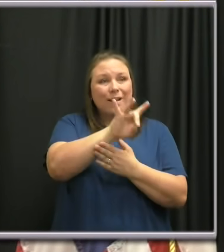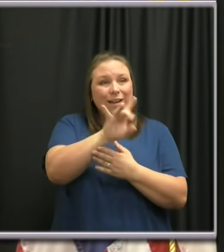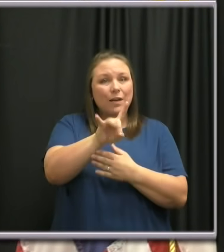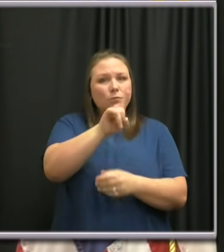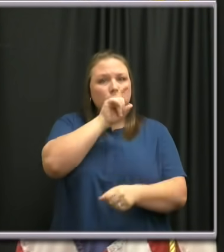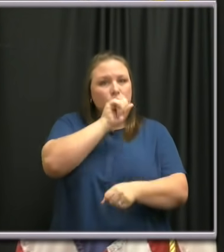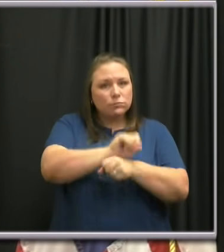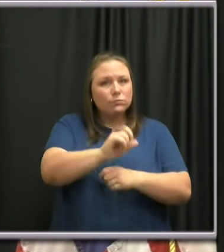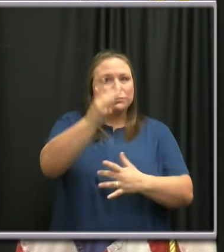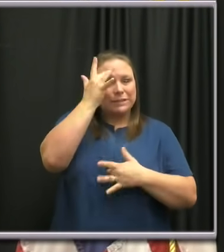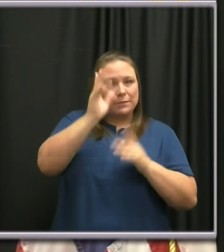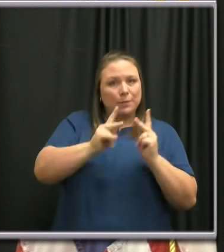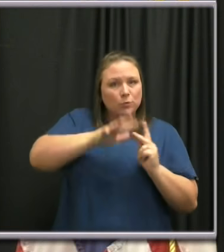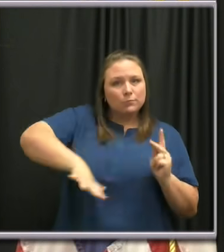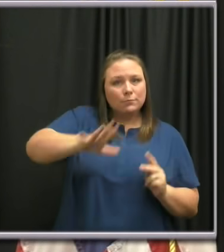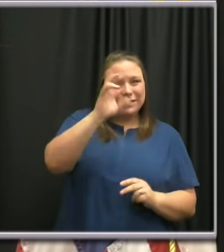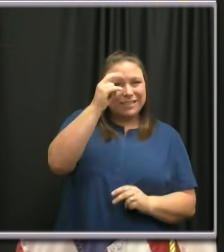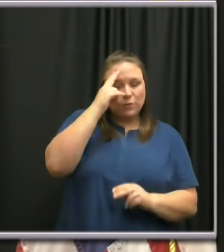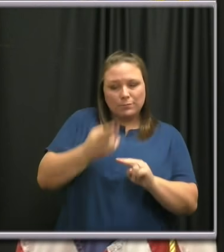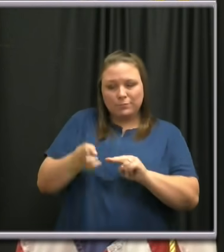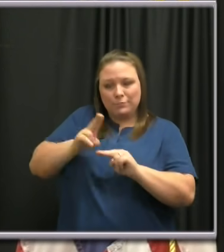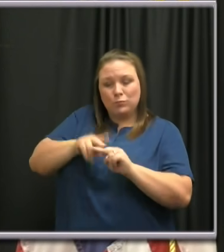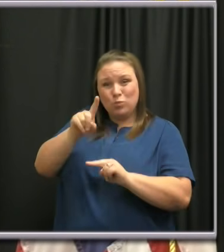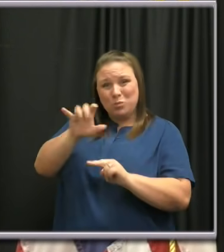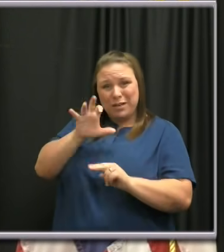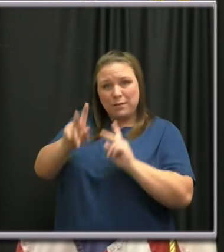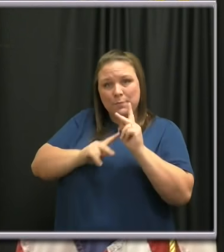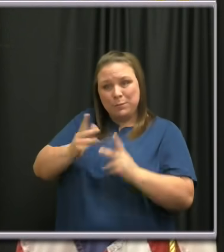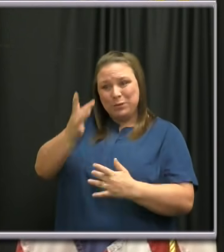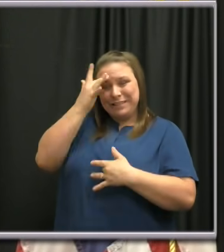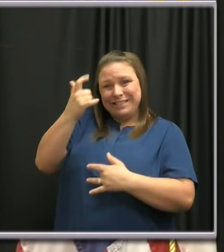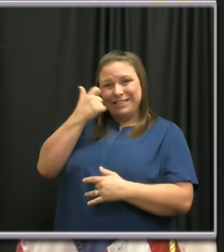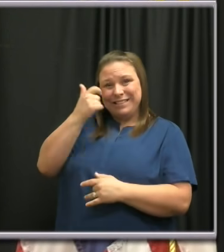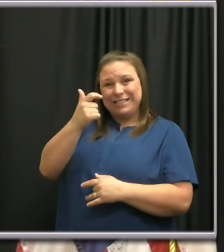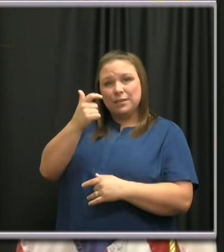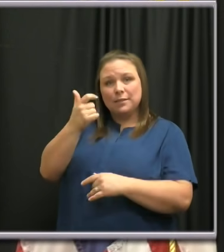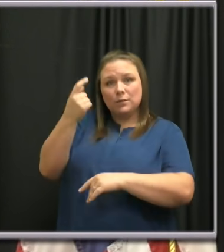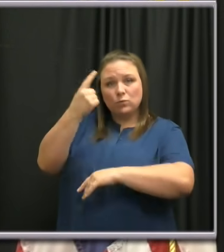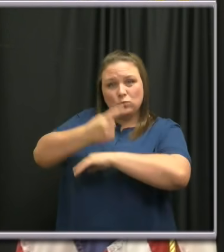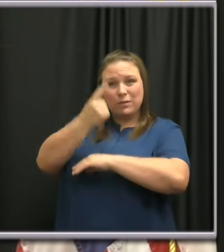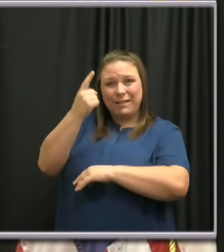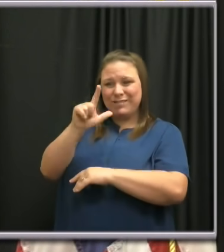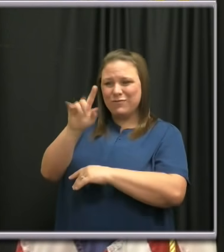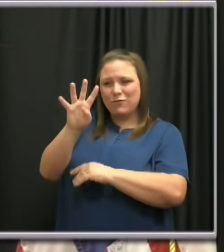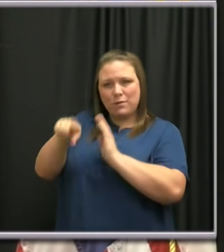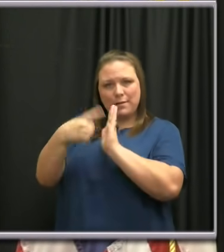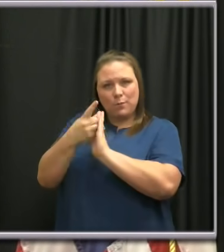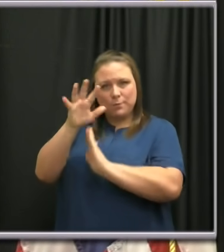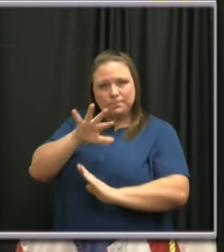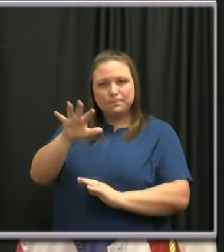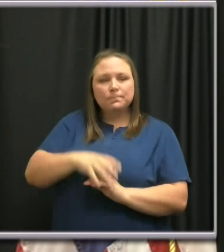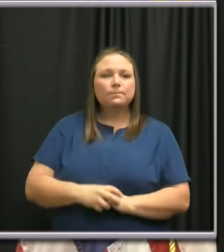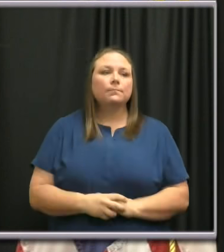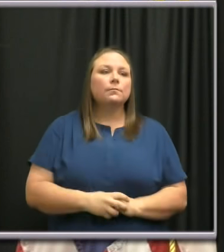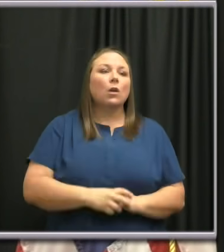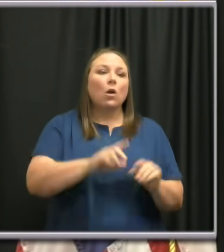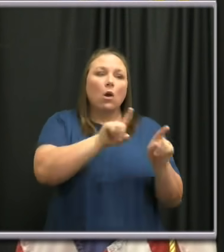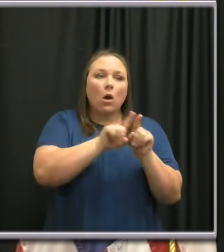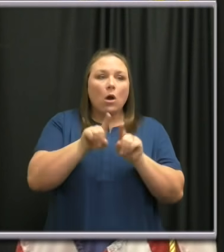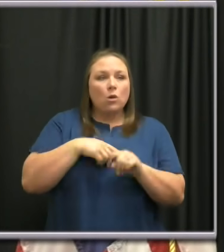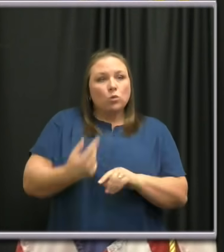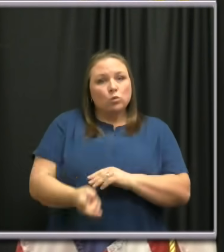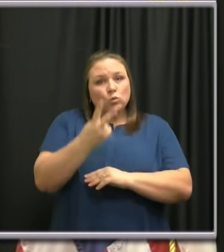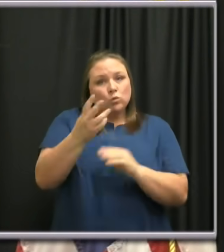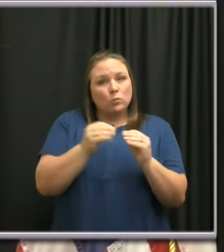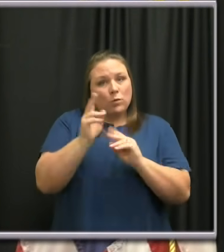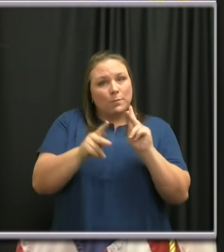2,588 confirmed cases. That is an increase of 100 cases in the last 24 hours. We had an additional two deaths last